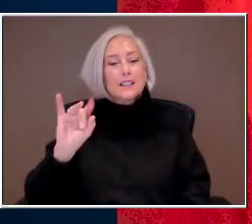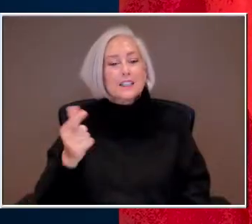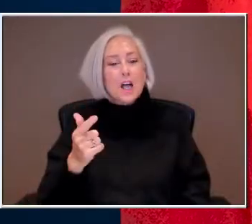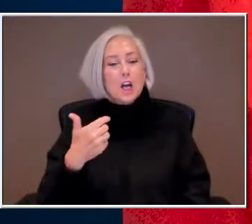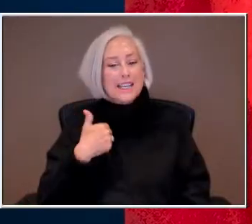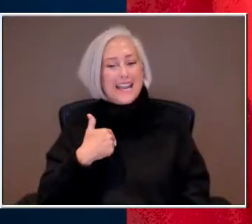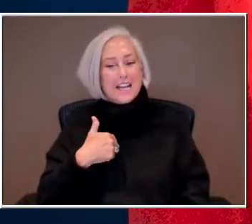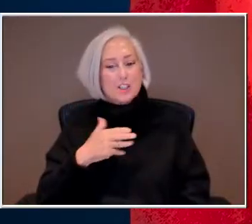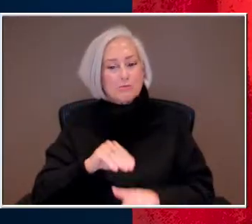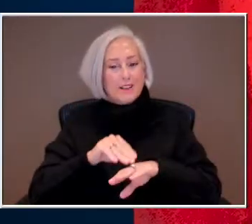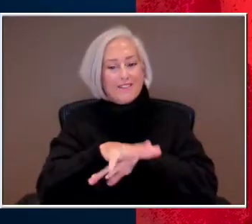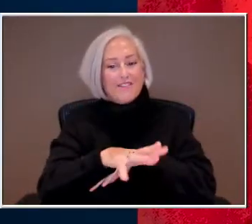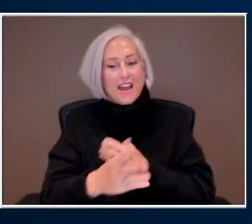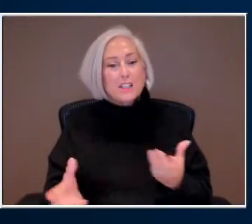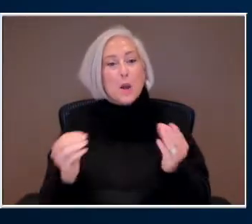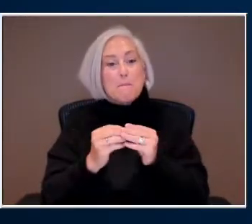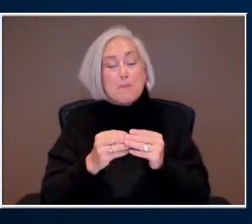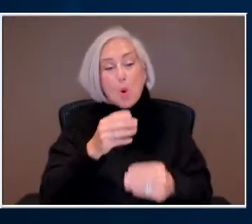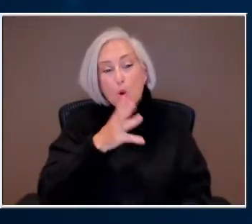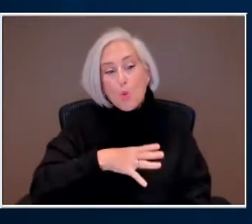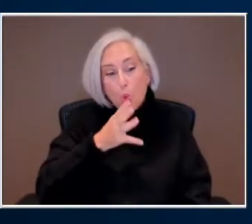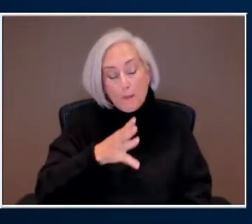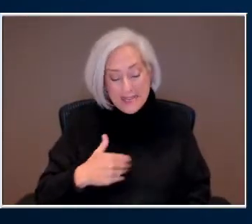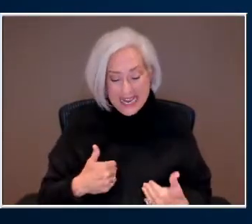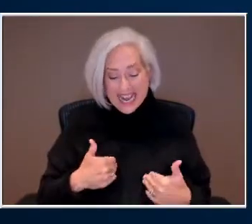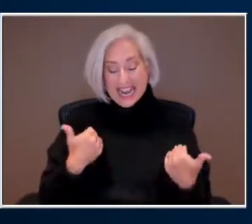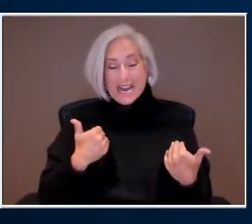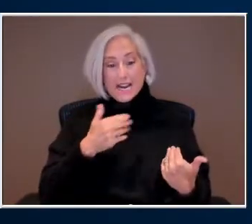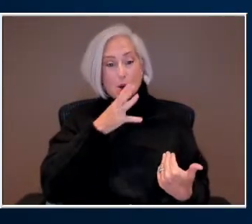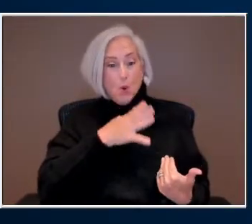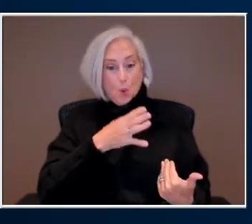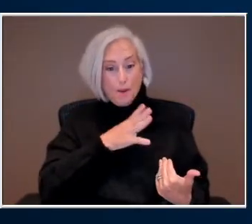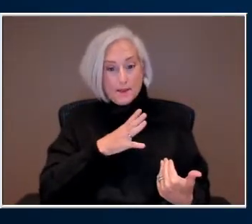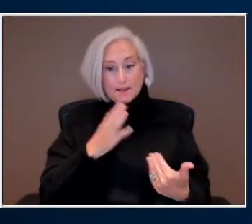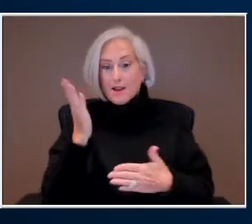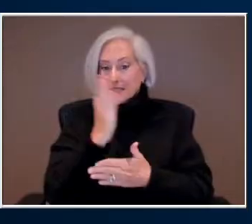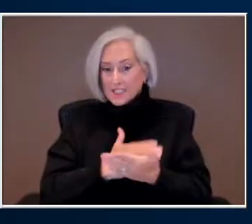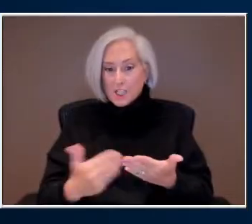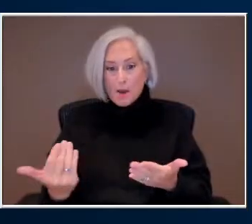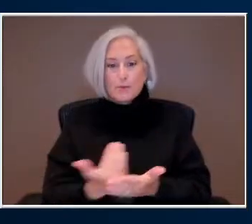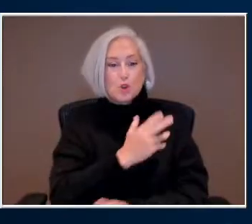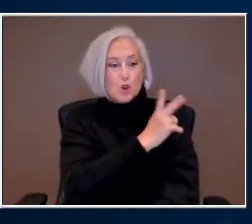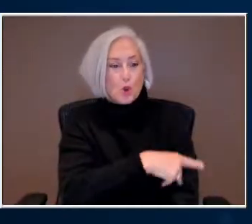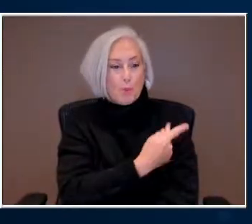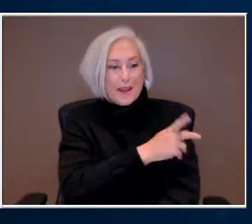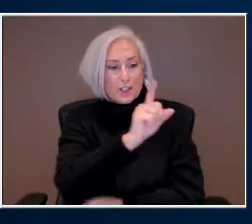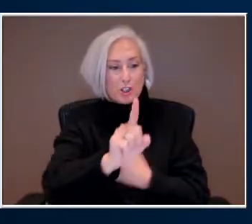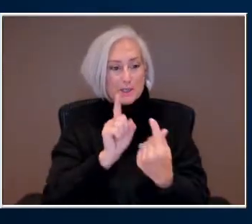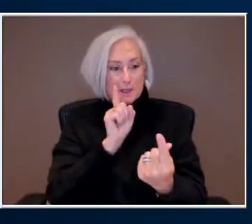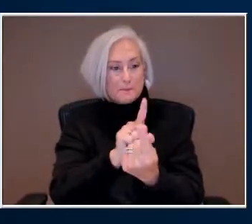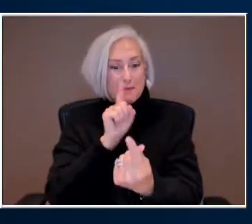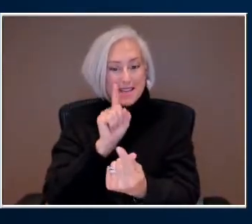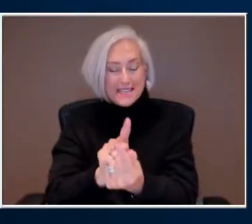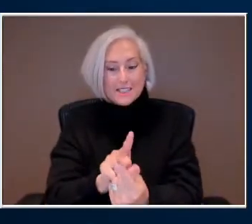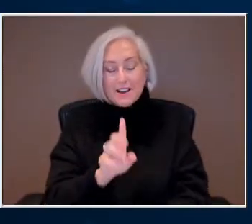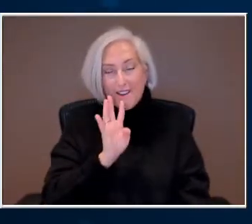more women, younger women. Some of the new patients that I've met are 42,